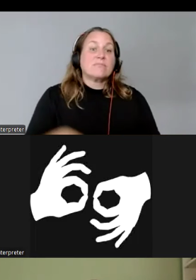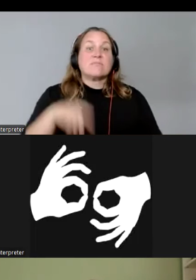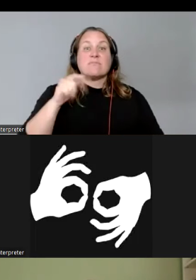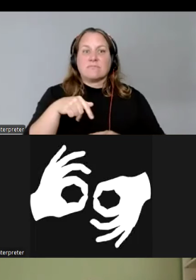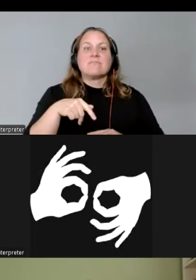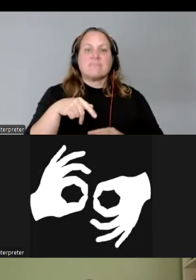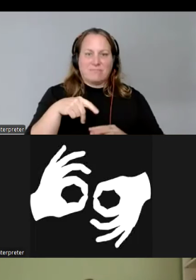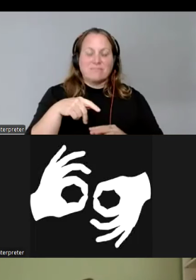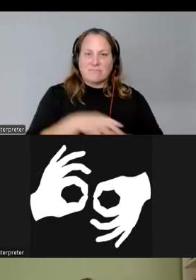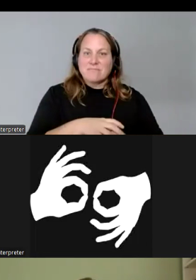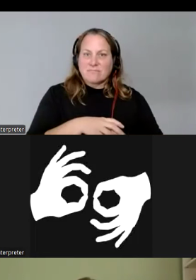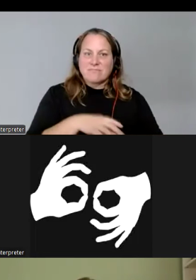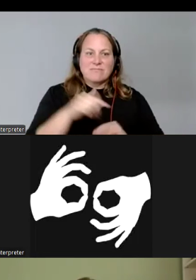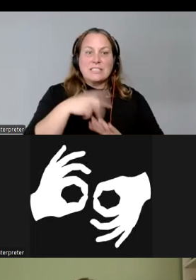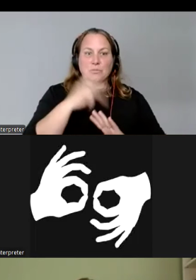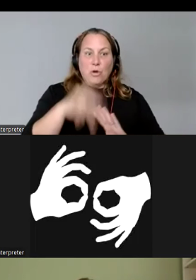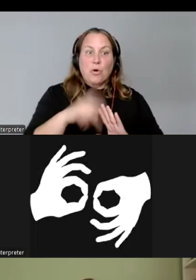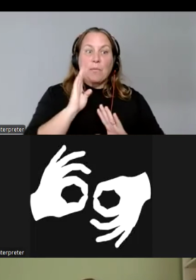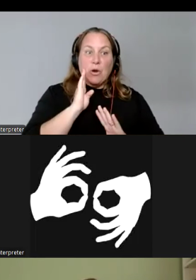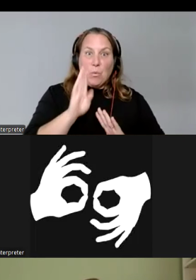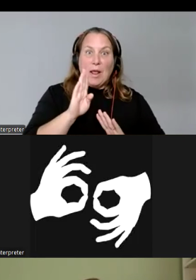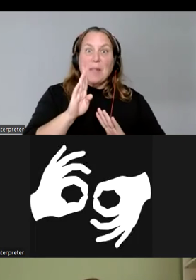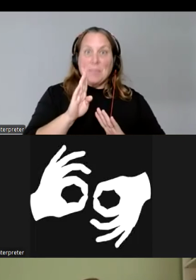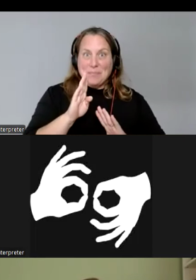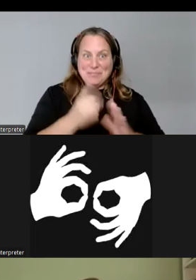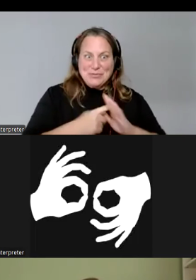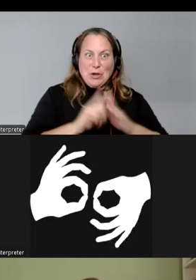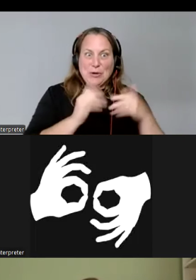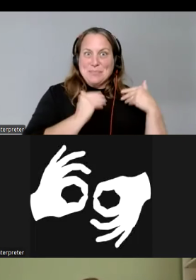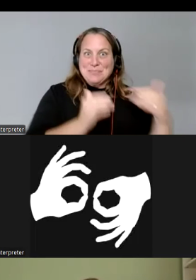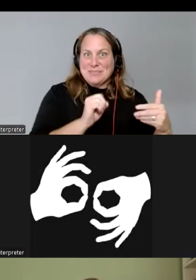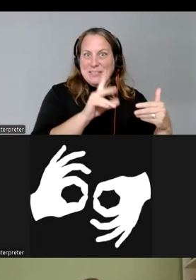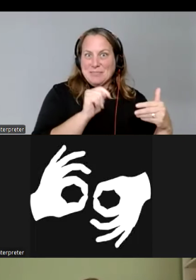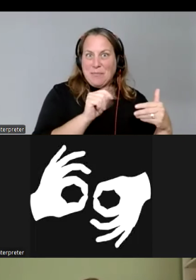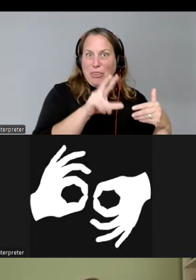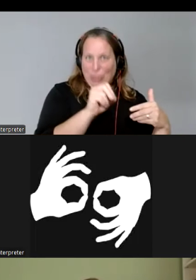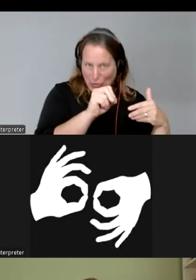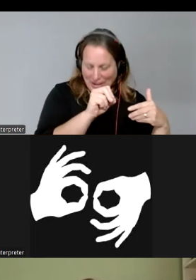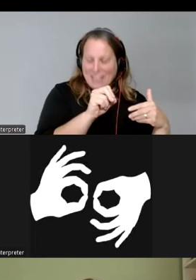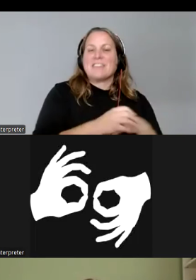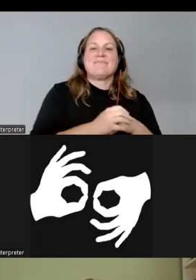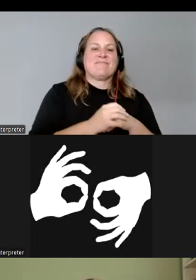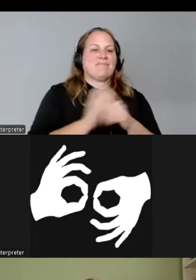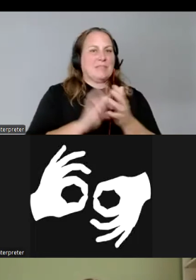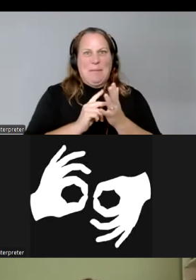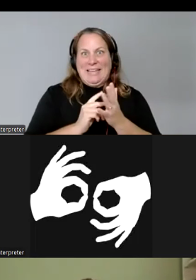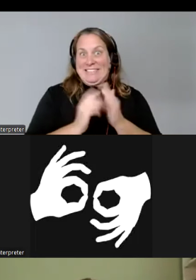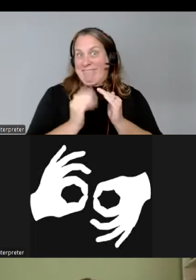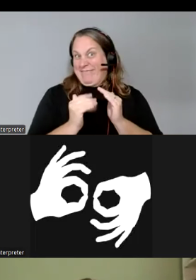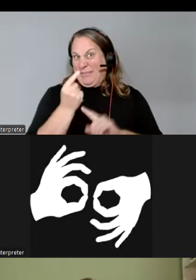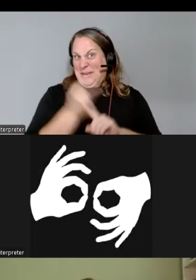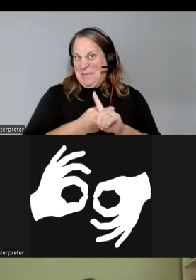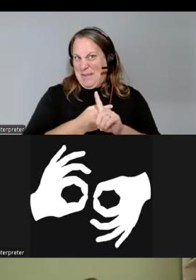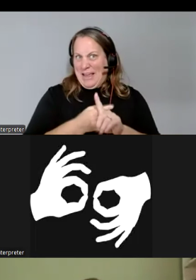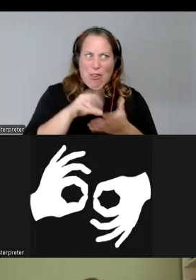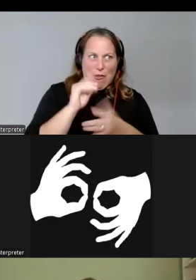will be September 30th, so just under a month. So there is still plenty of time to learn about the